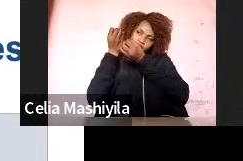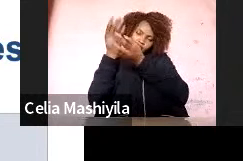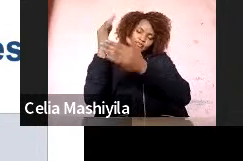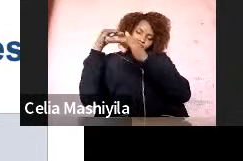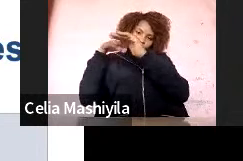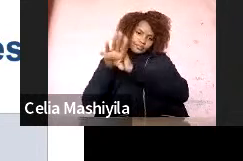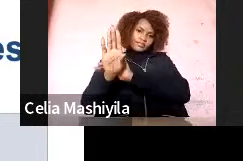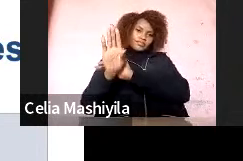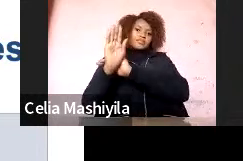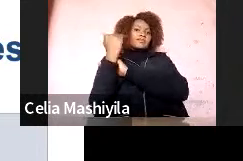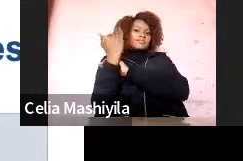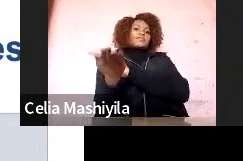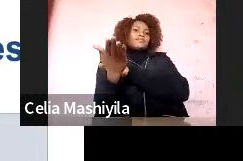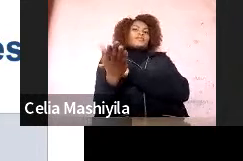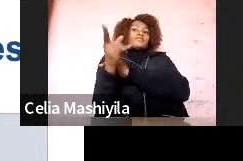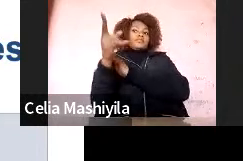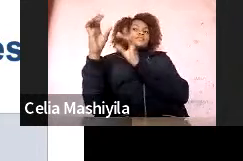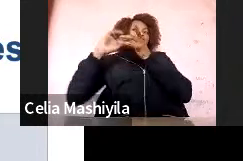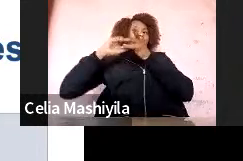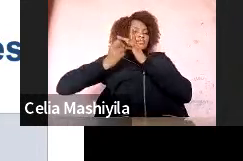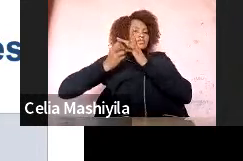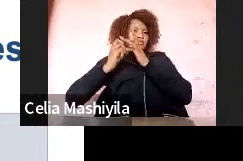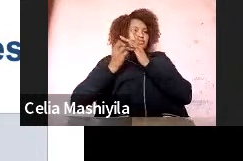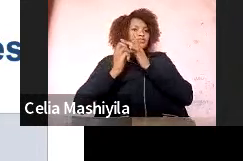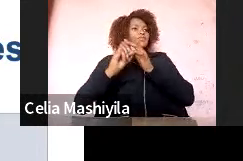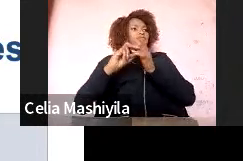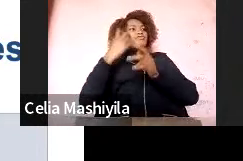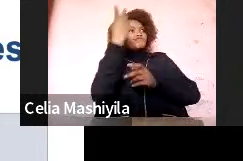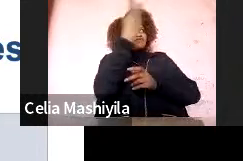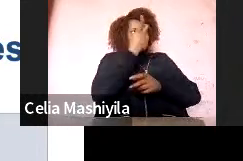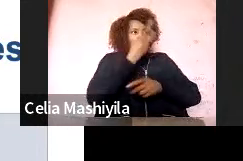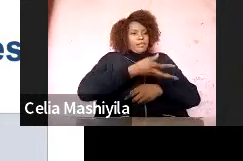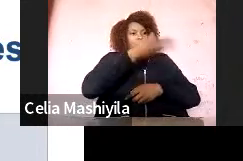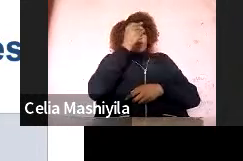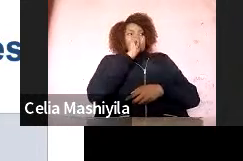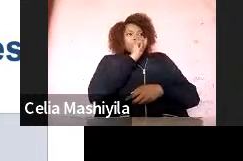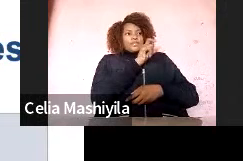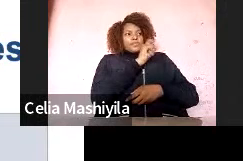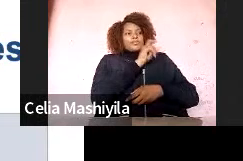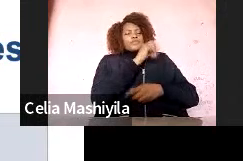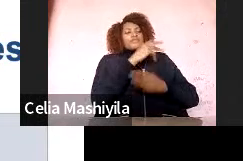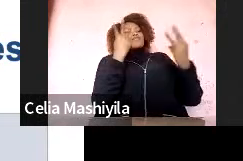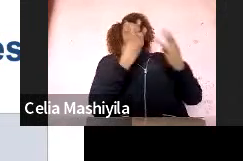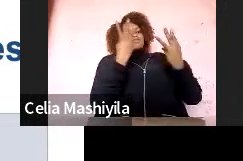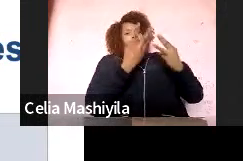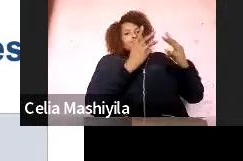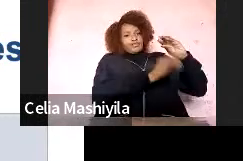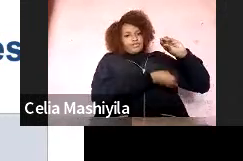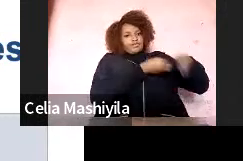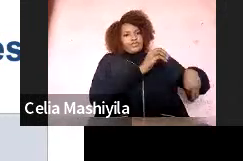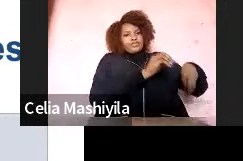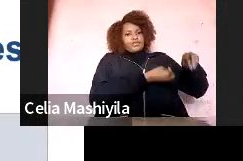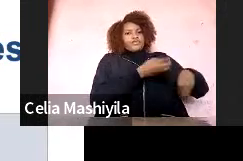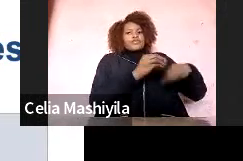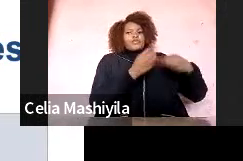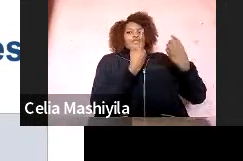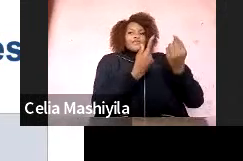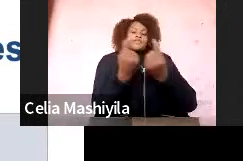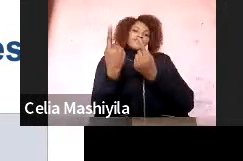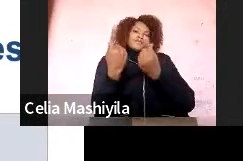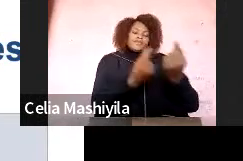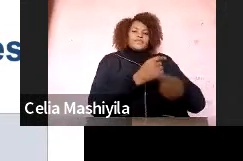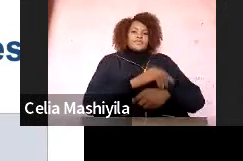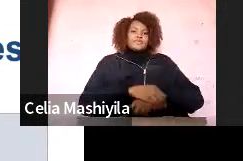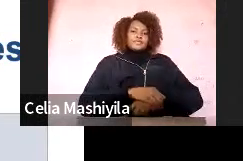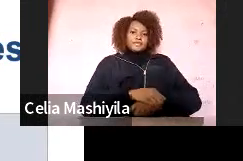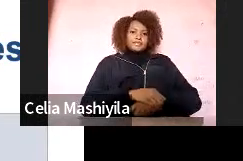those people who are culprits. Therefore, either our own people, sometimes whether they solicit payments for